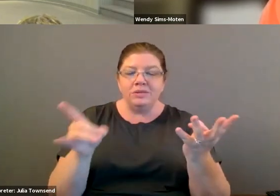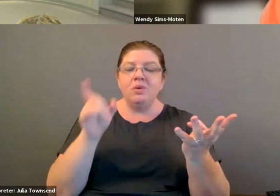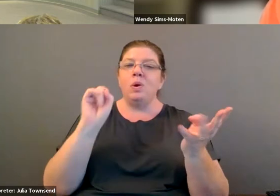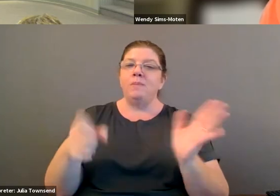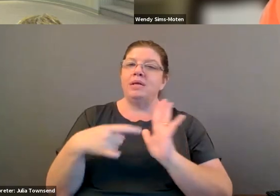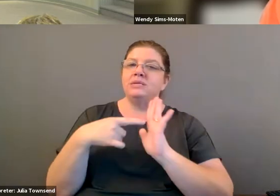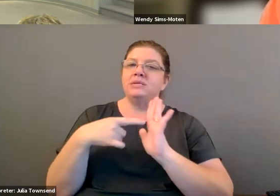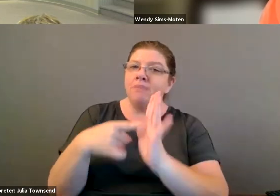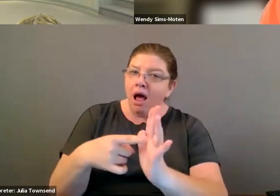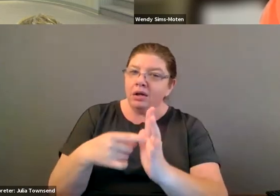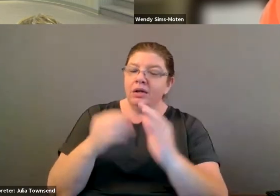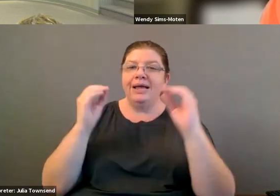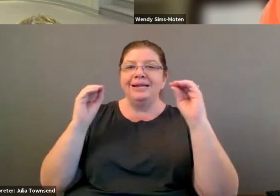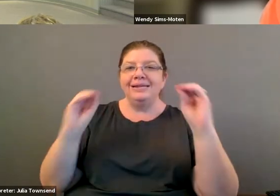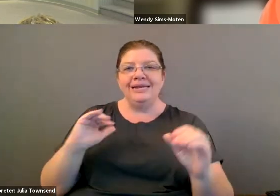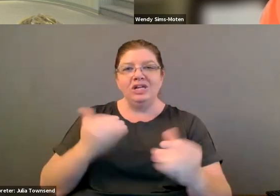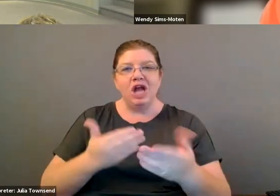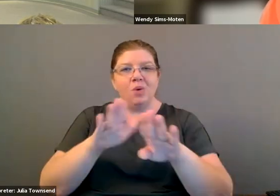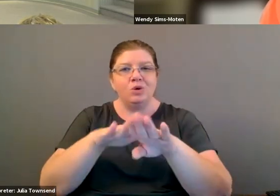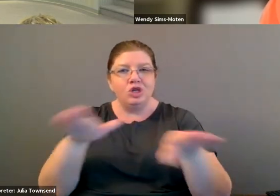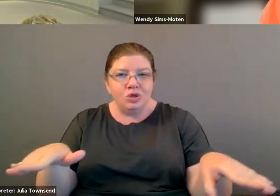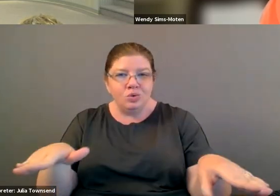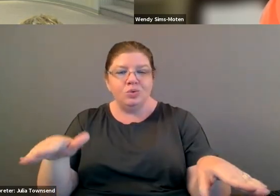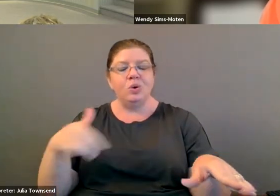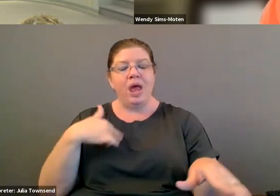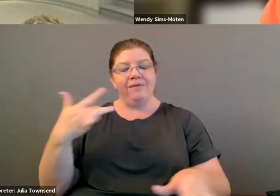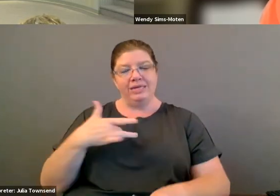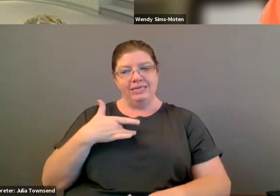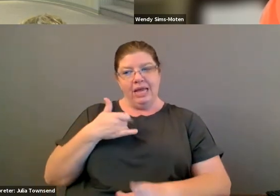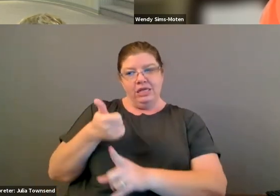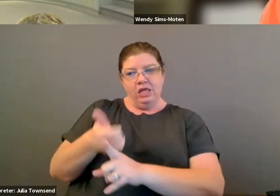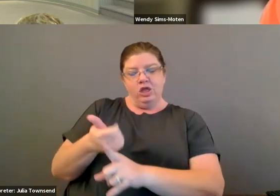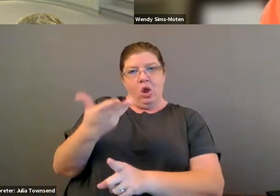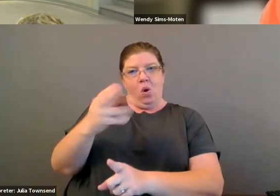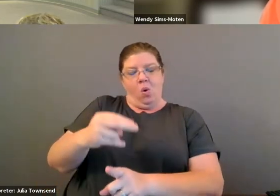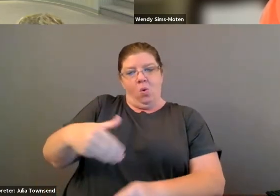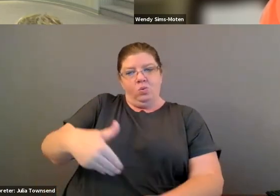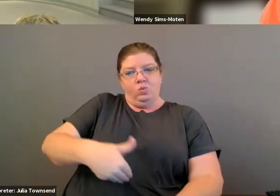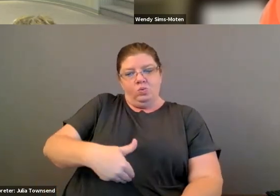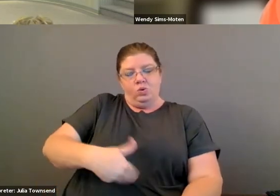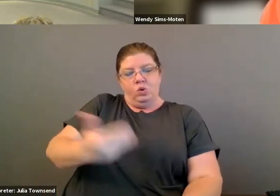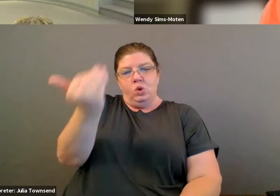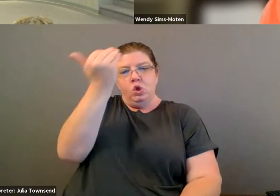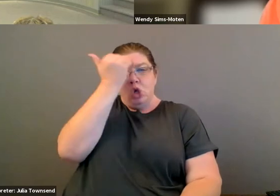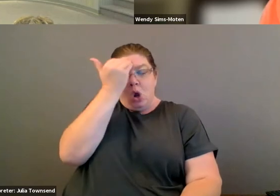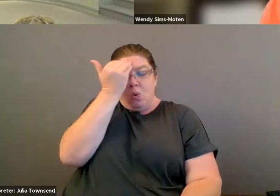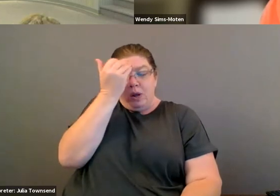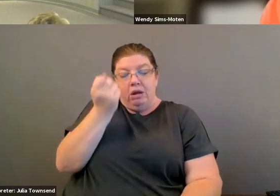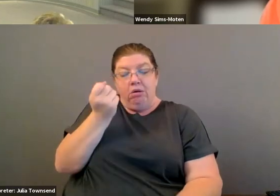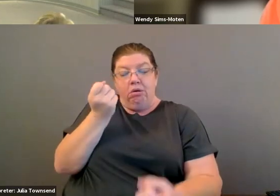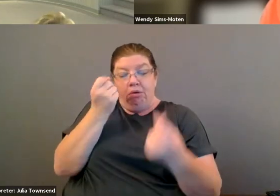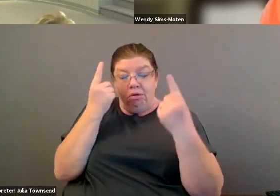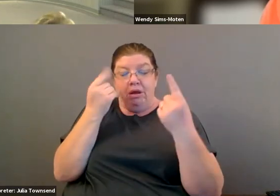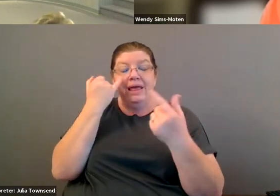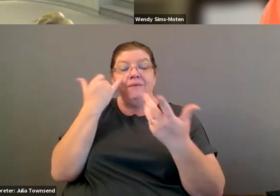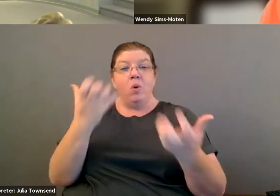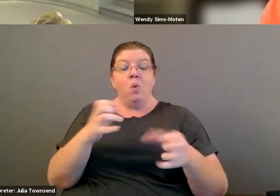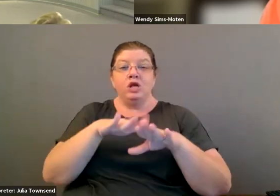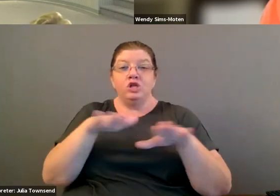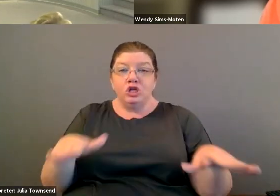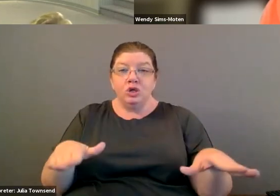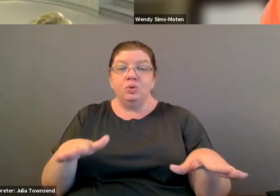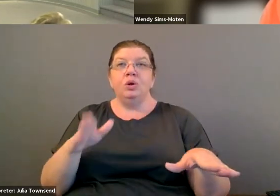model and teach our children to have a sense of their own deeper knowing and intuition if we want children who